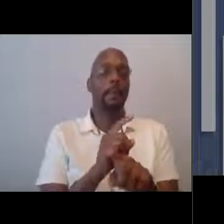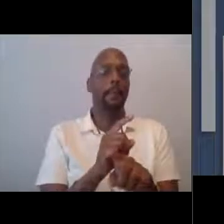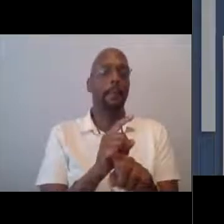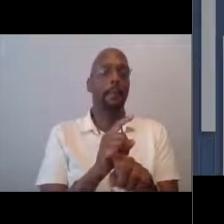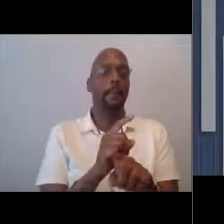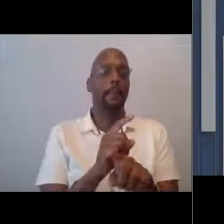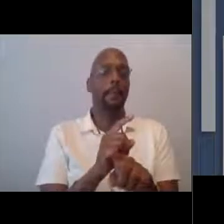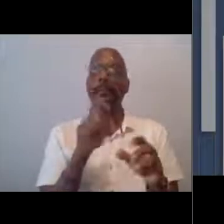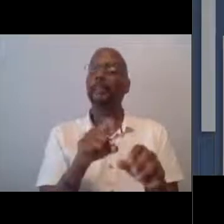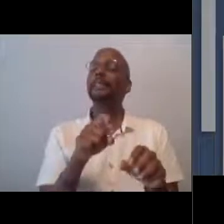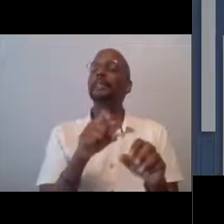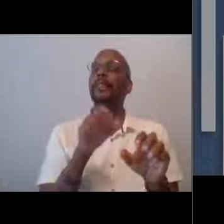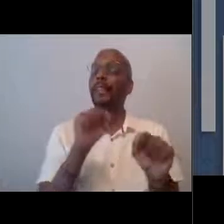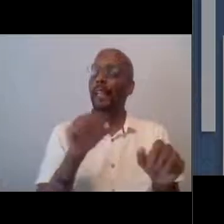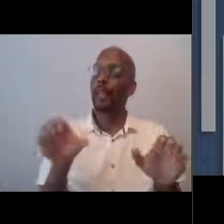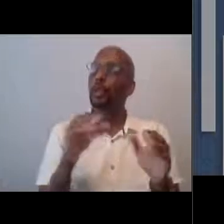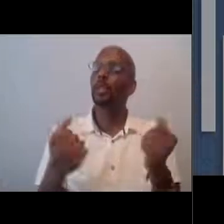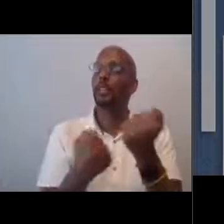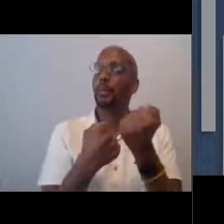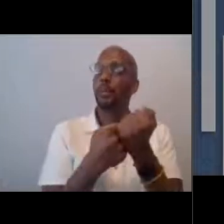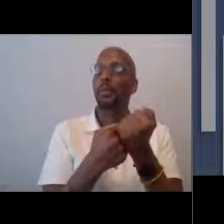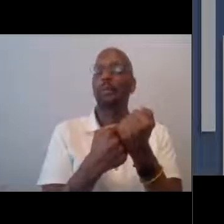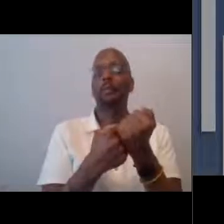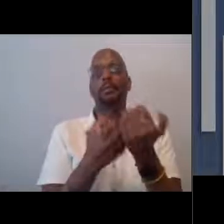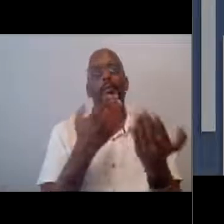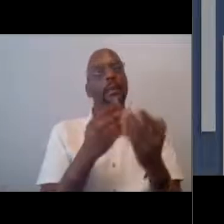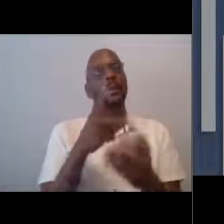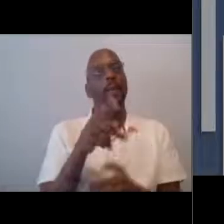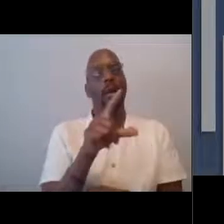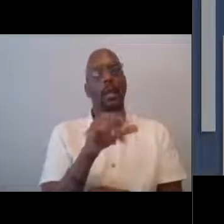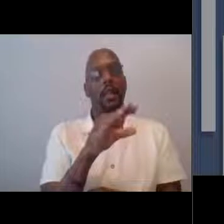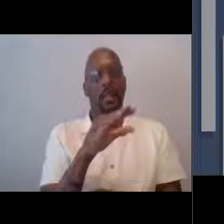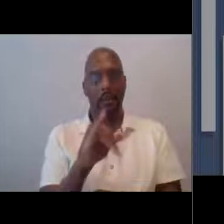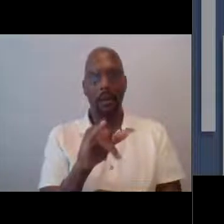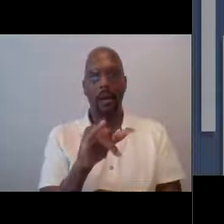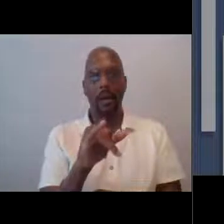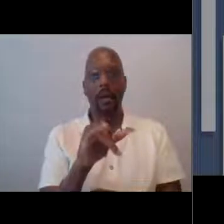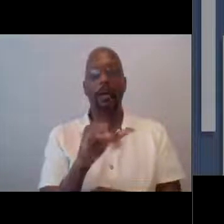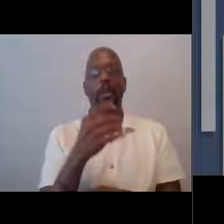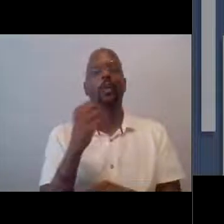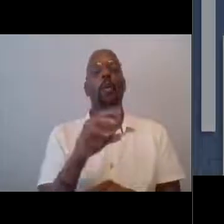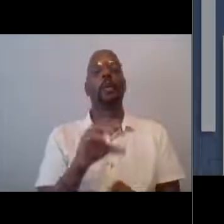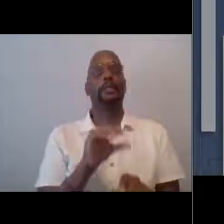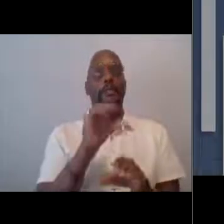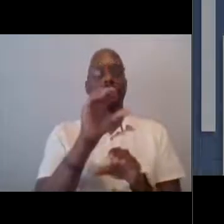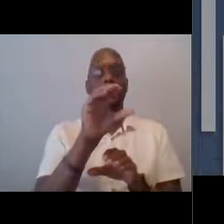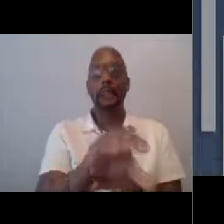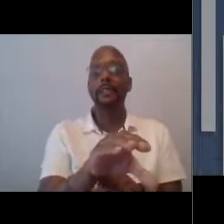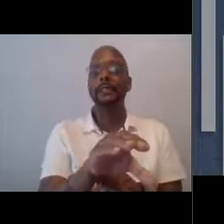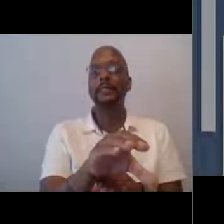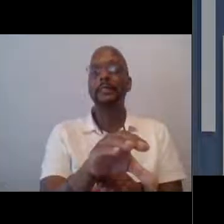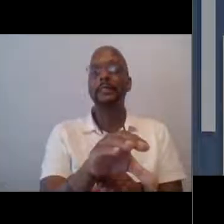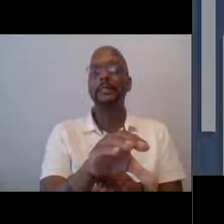support, whether it be policies or investments to prevent these